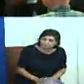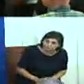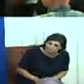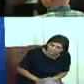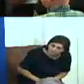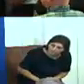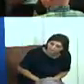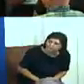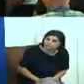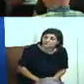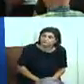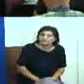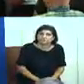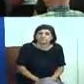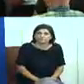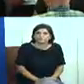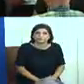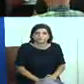Just drop it.